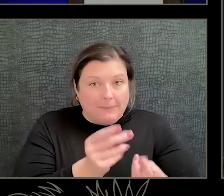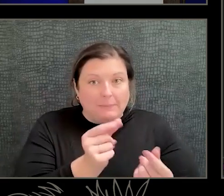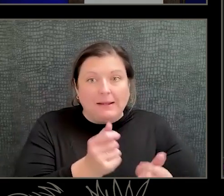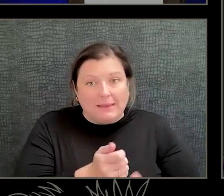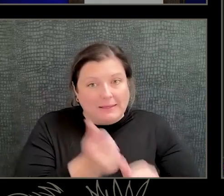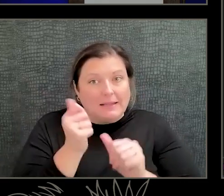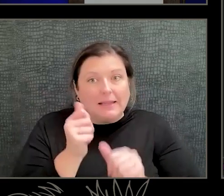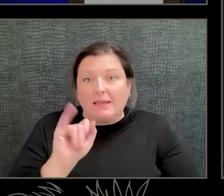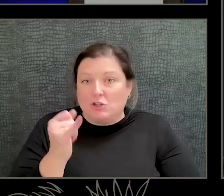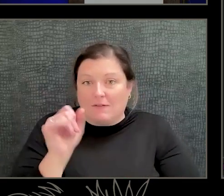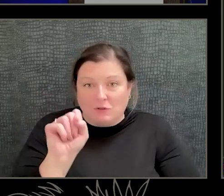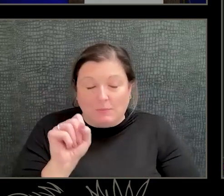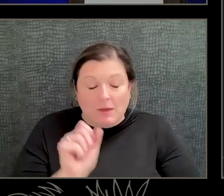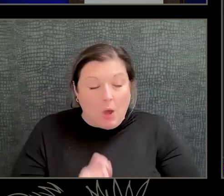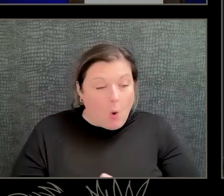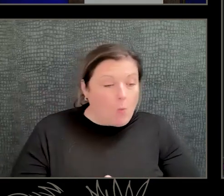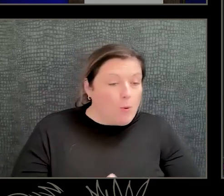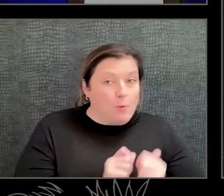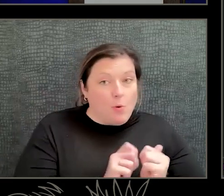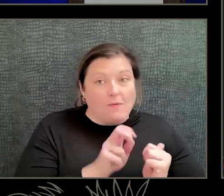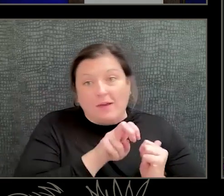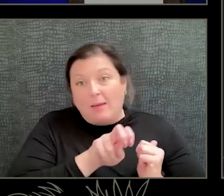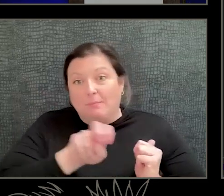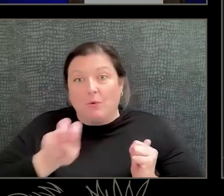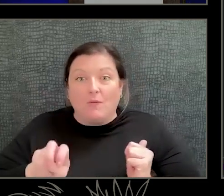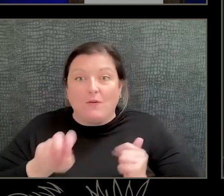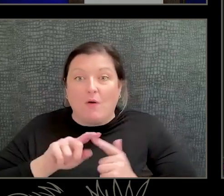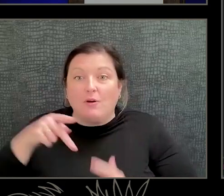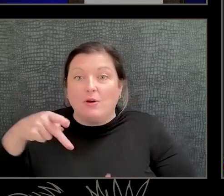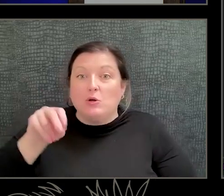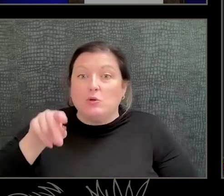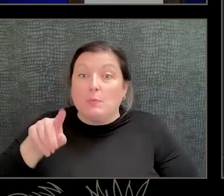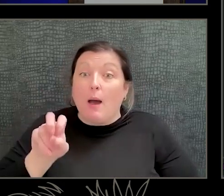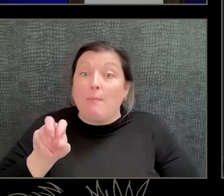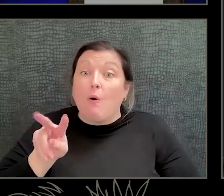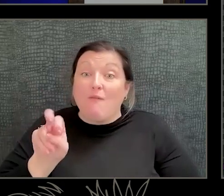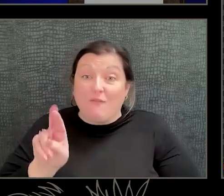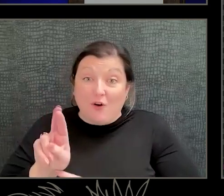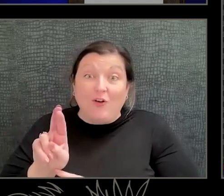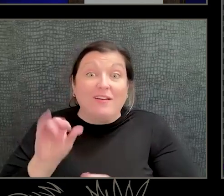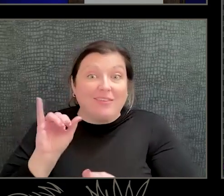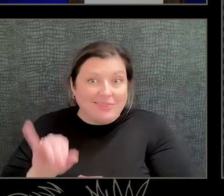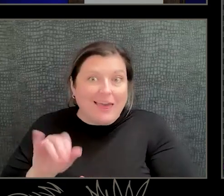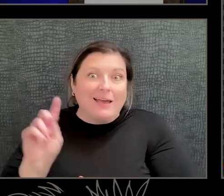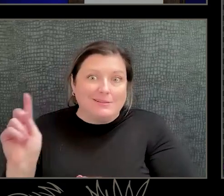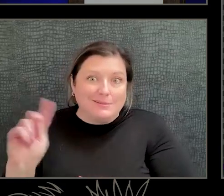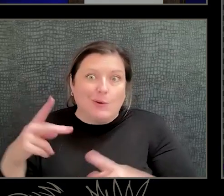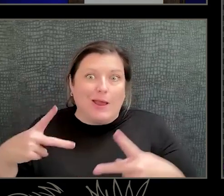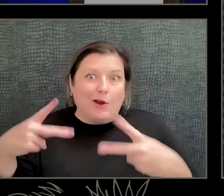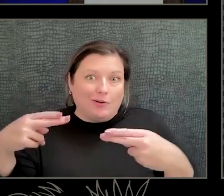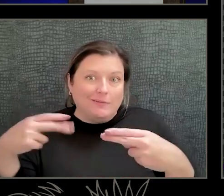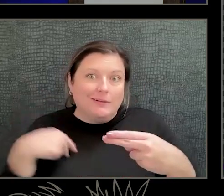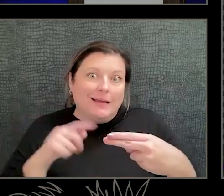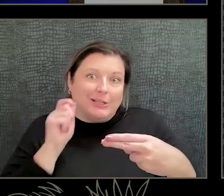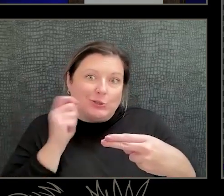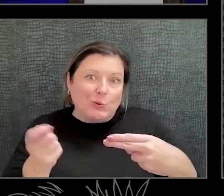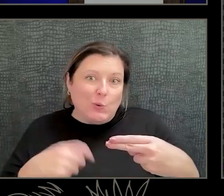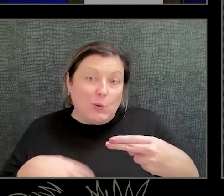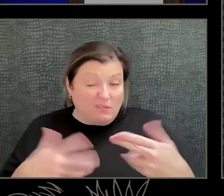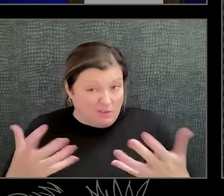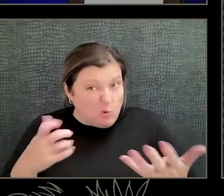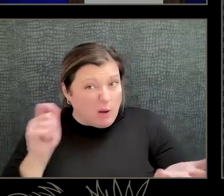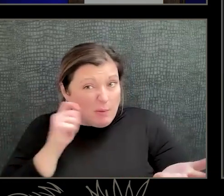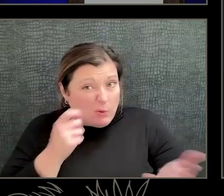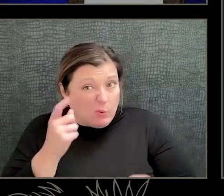it. Move over to popover because that's where it's at. And don't you want to be cool? Okay, let's